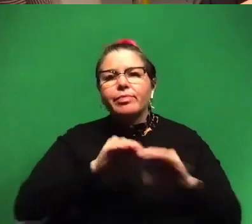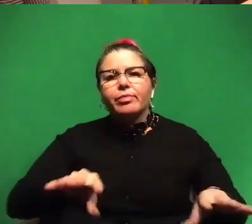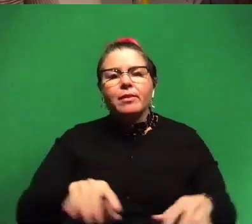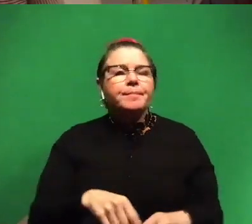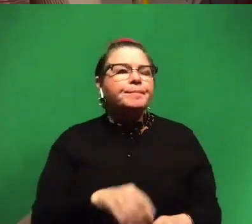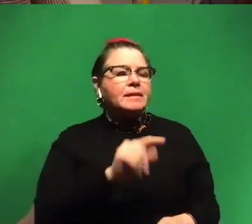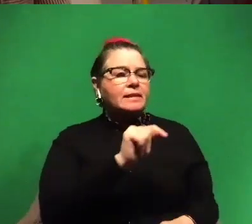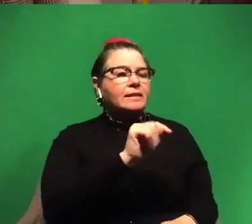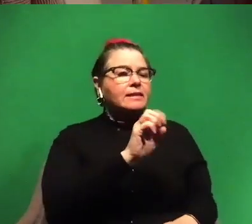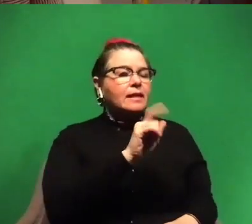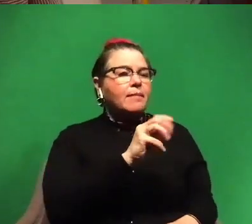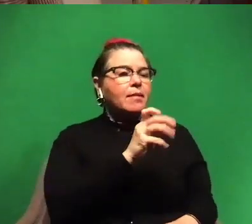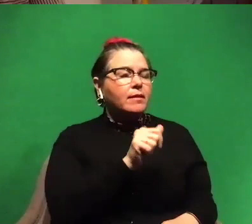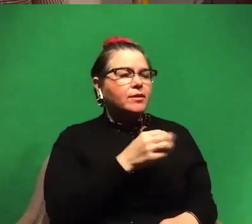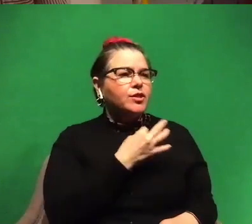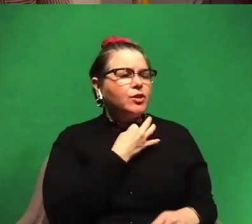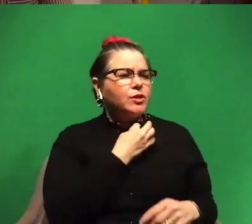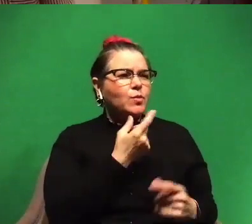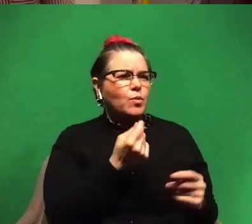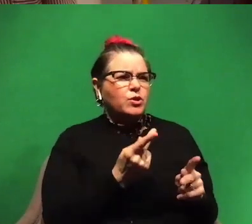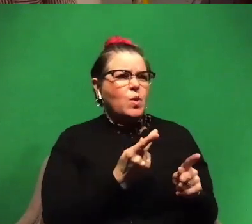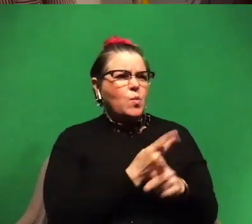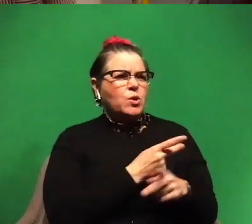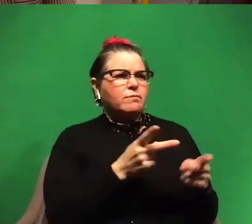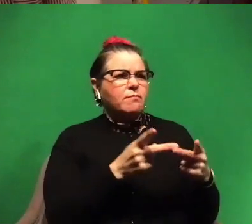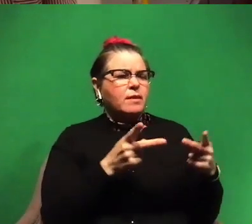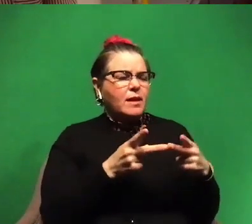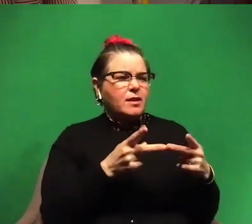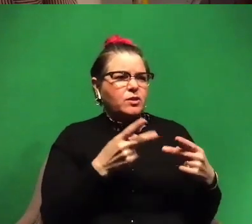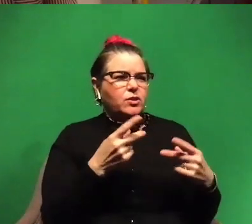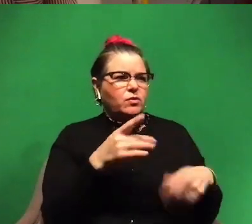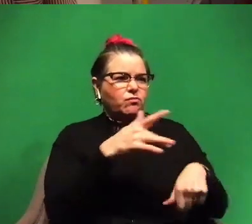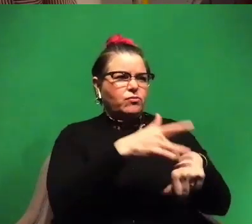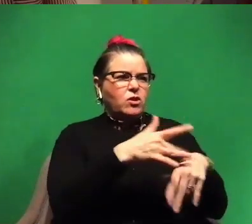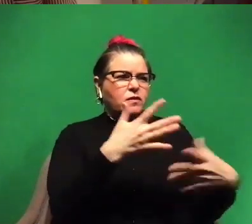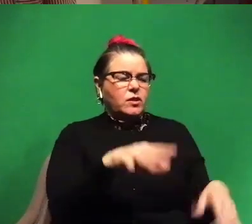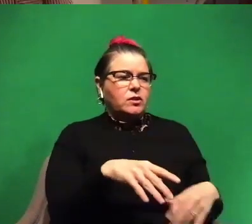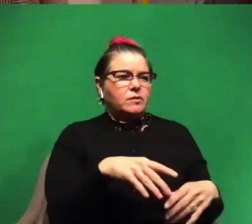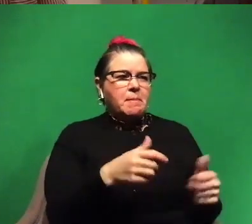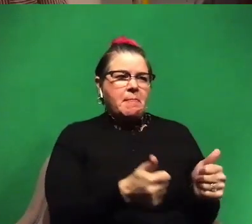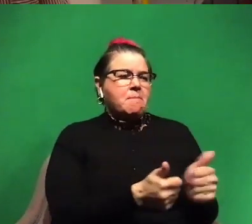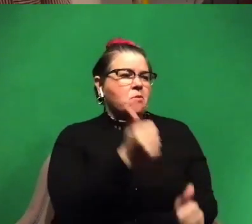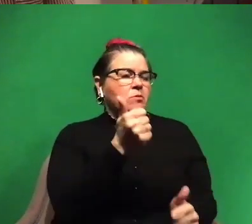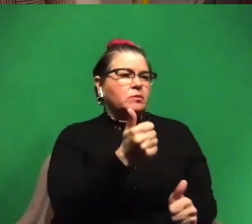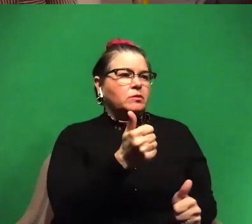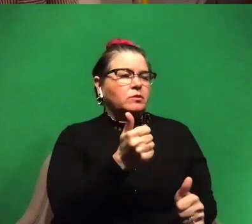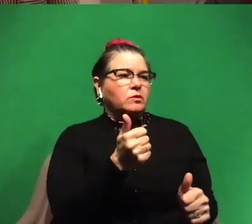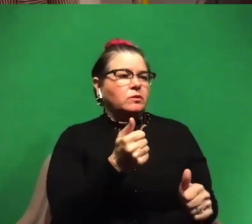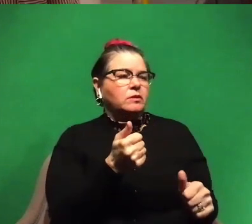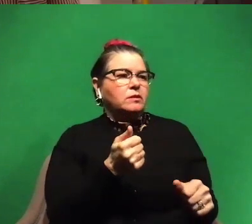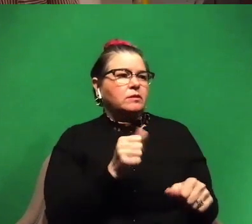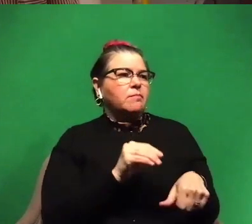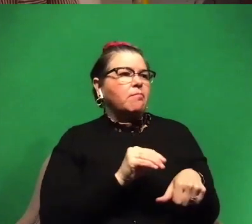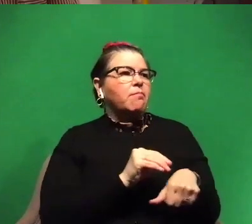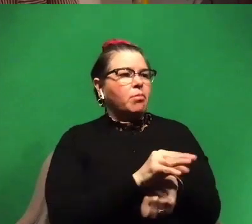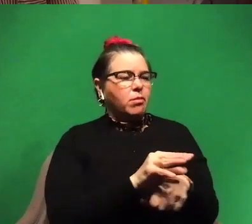Amelia would like to know, what's the worst place you've ever been to? And let's say like maybe the most affected by humans place you've ever